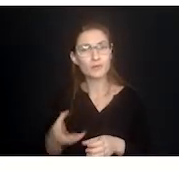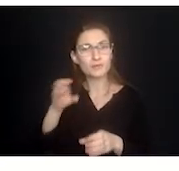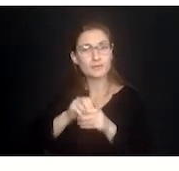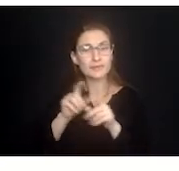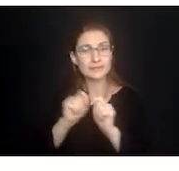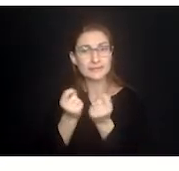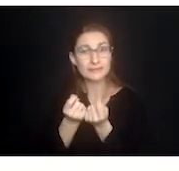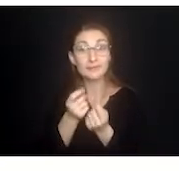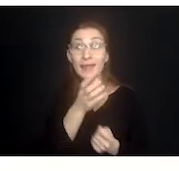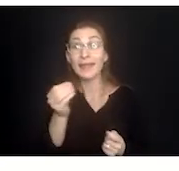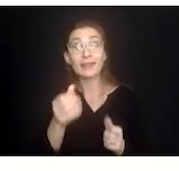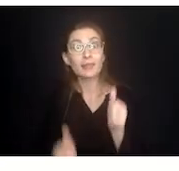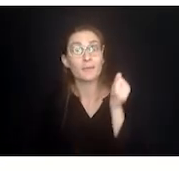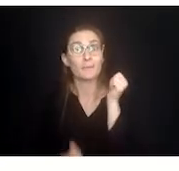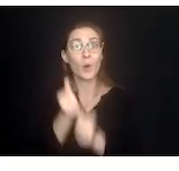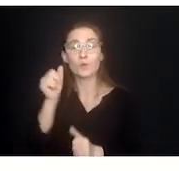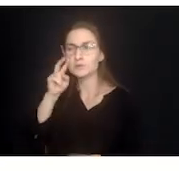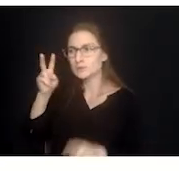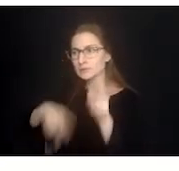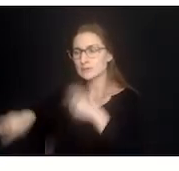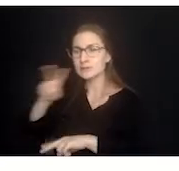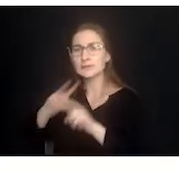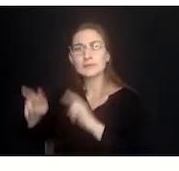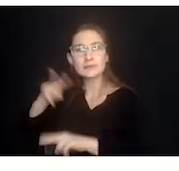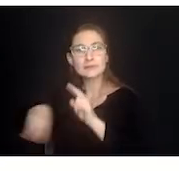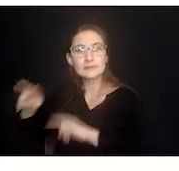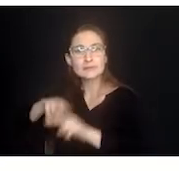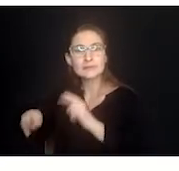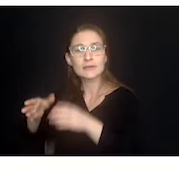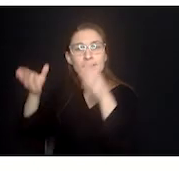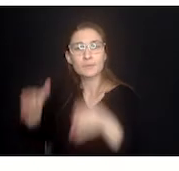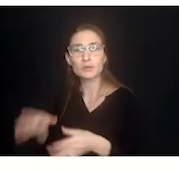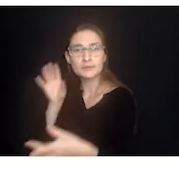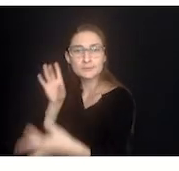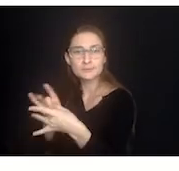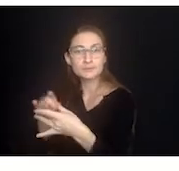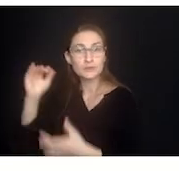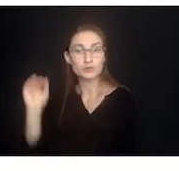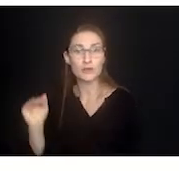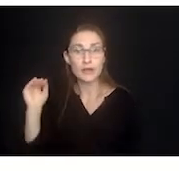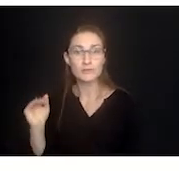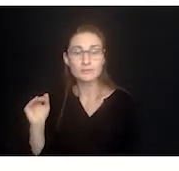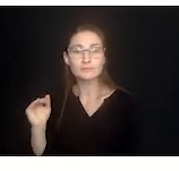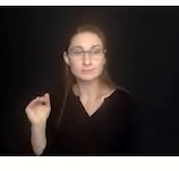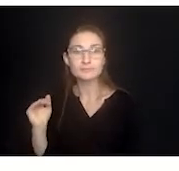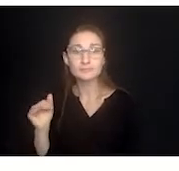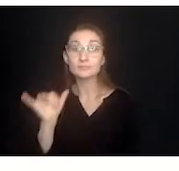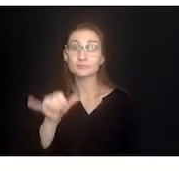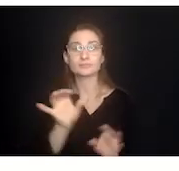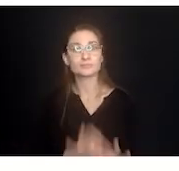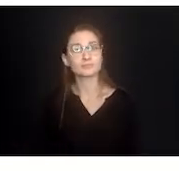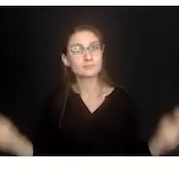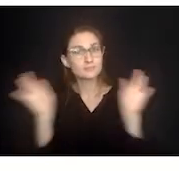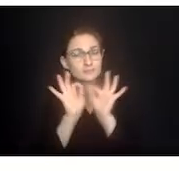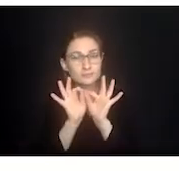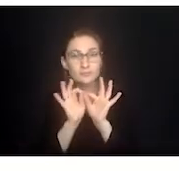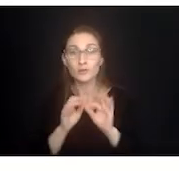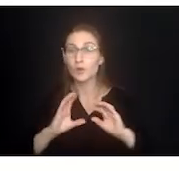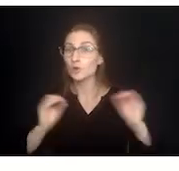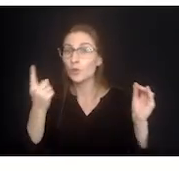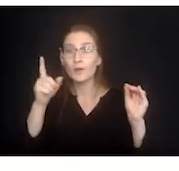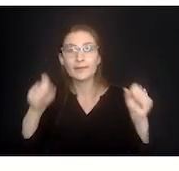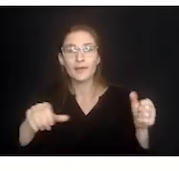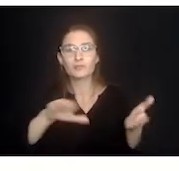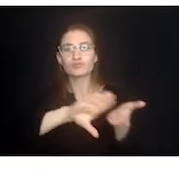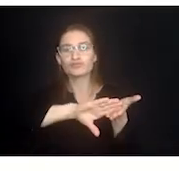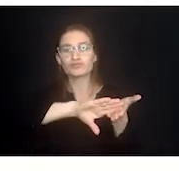member of the team and the most insightful person with information on your child or teen. So one thing that's so